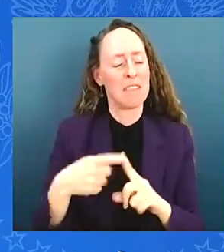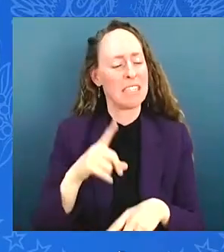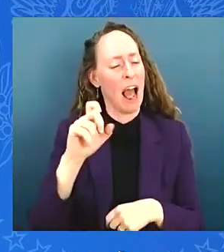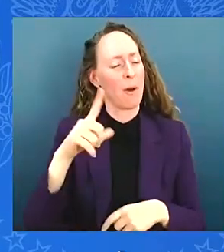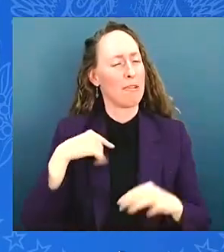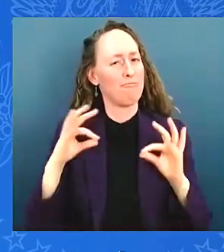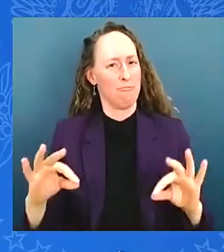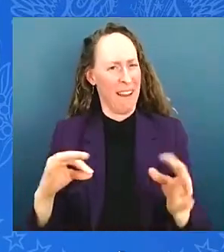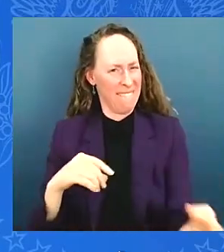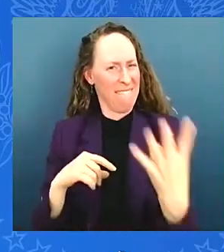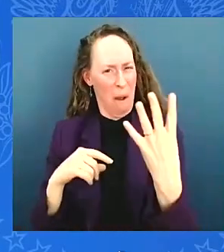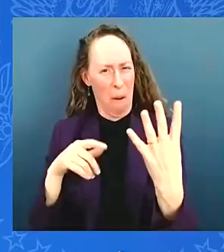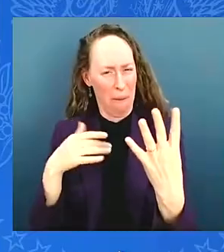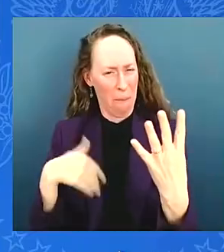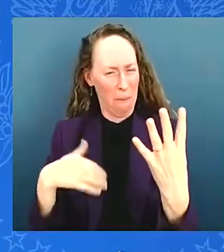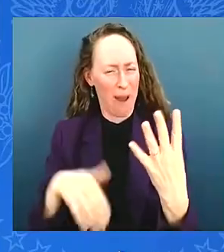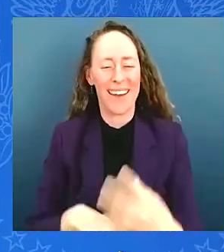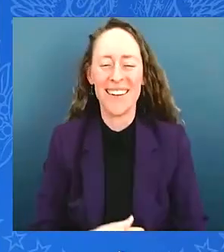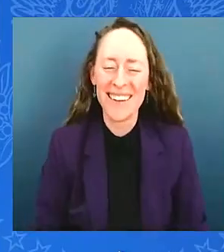Don't get mad.